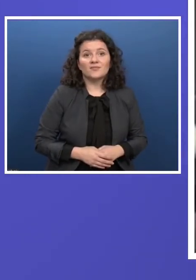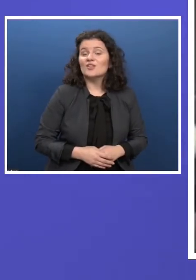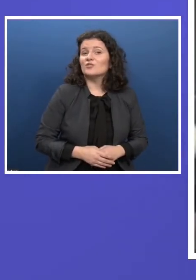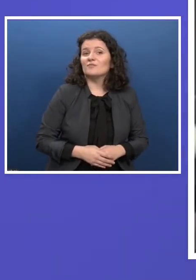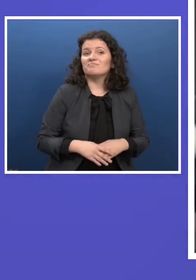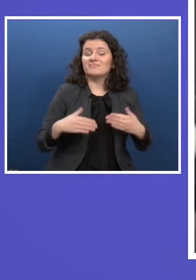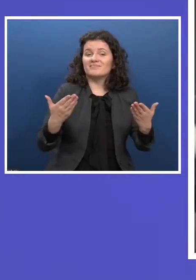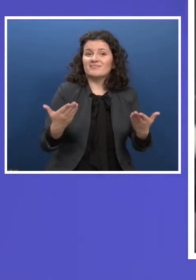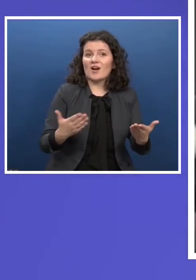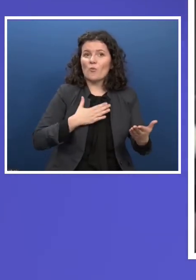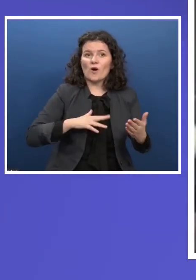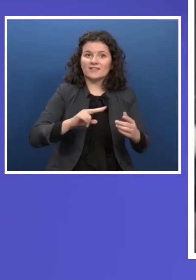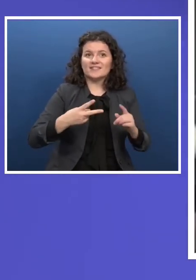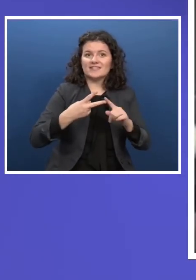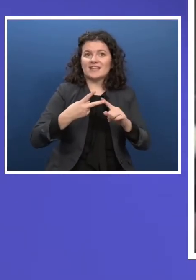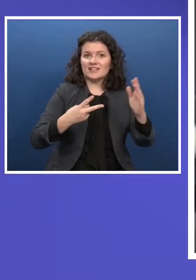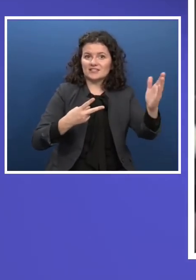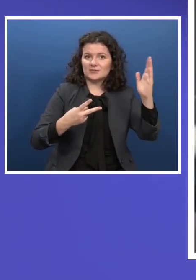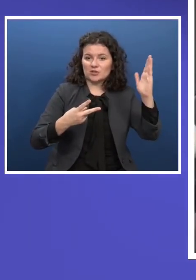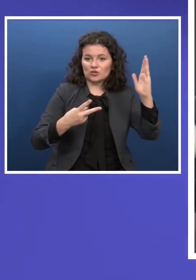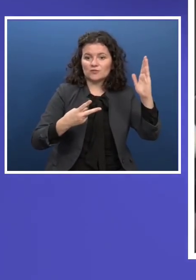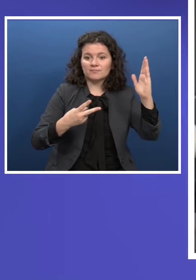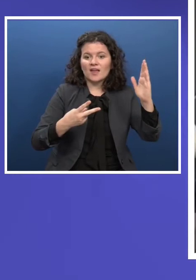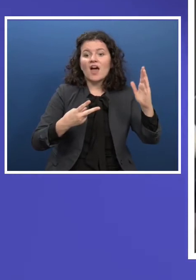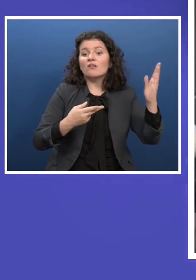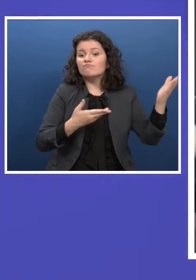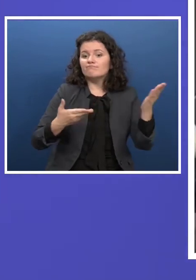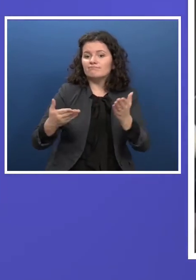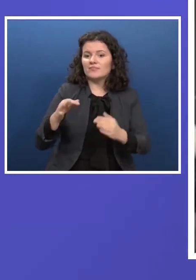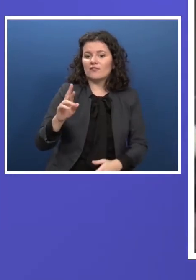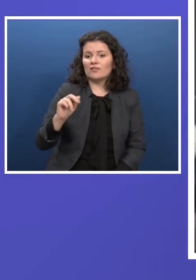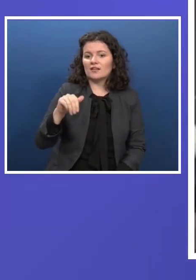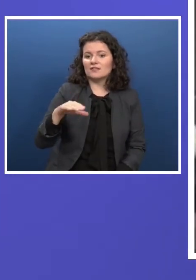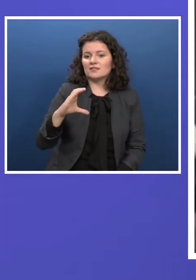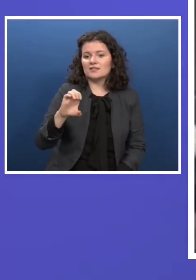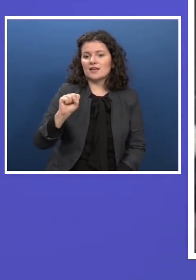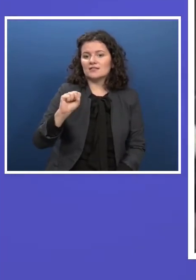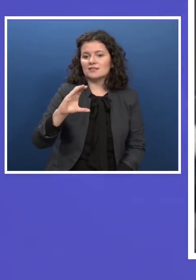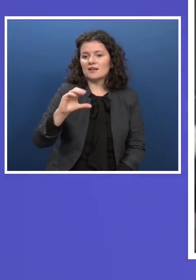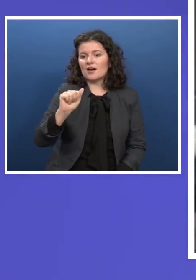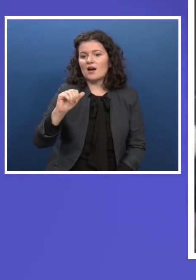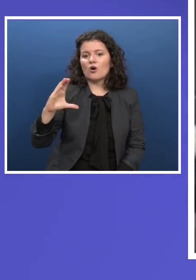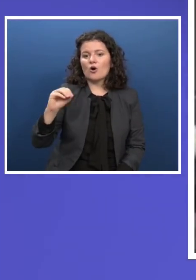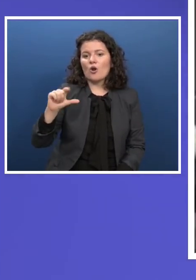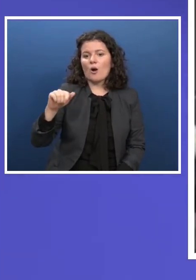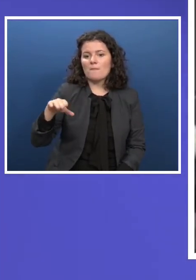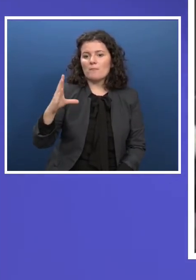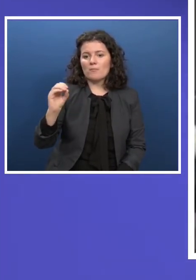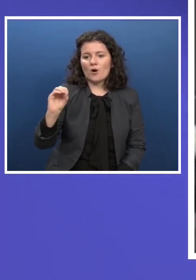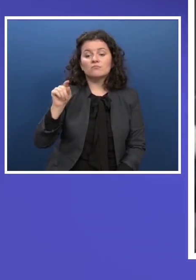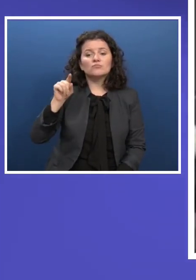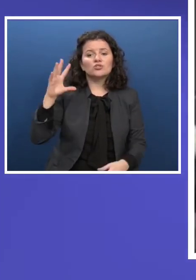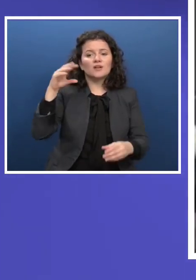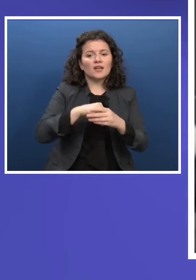Francesca Colombo. She is the head of Health Division at OECD, which is the Organization for Economic Cooperation